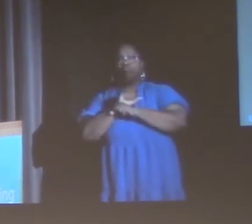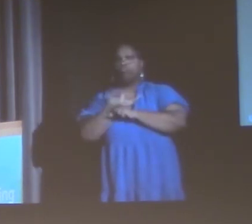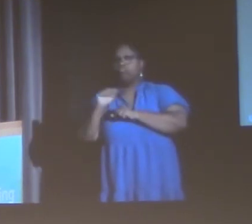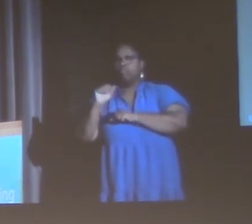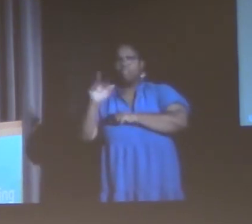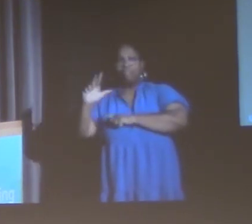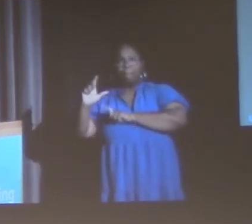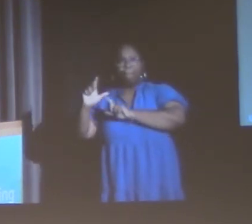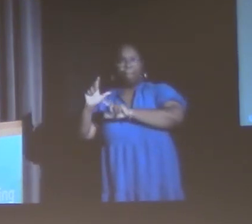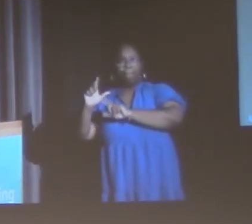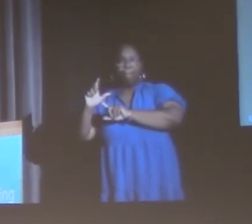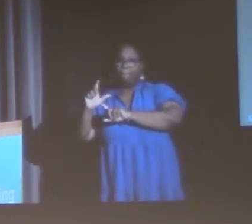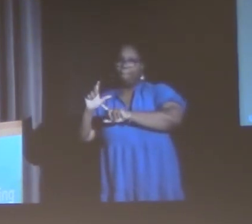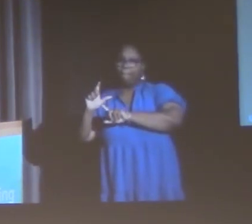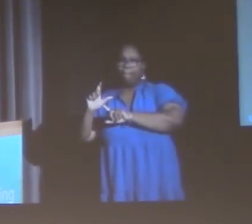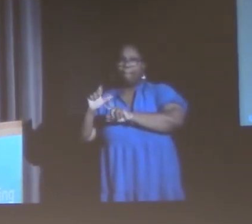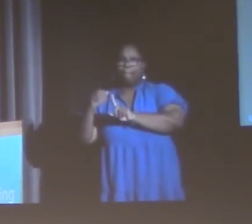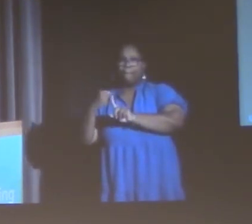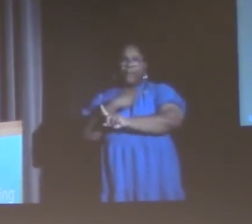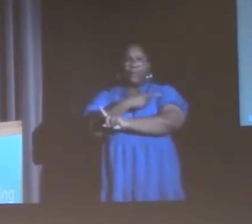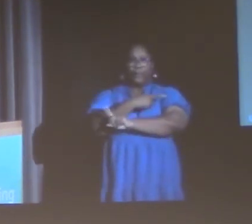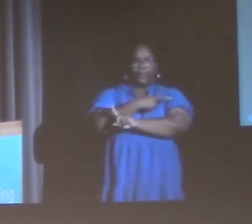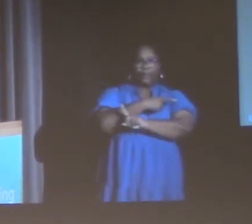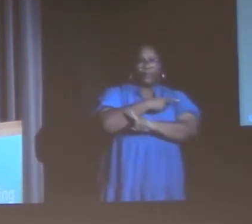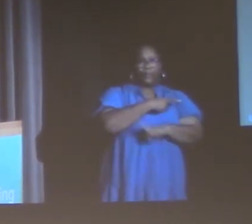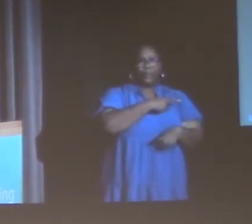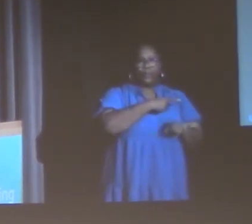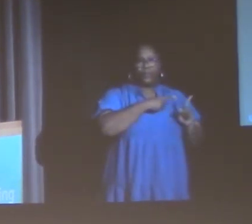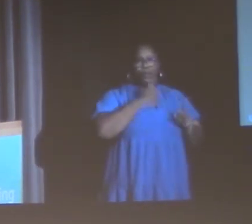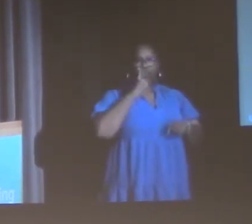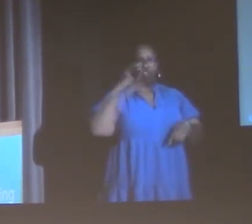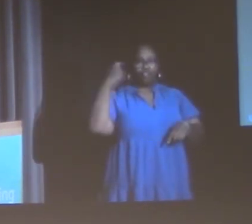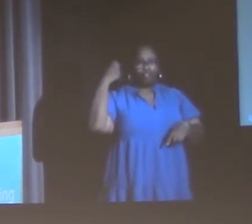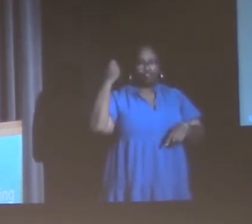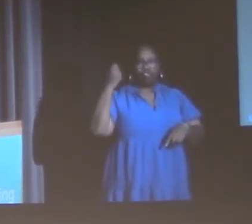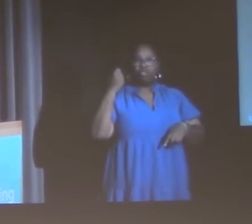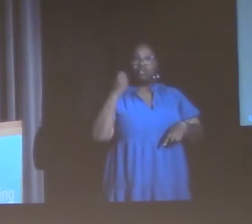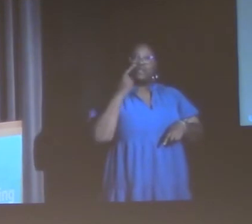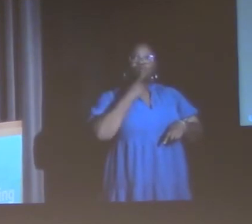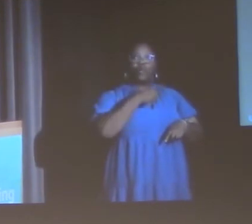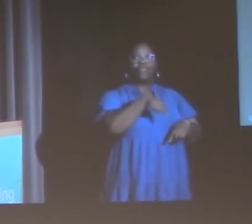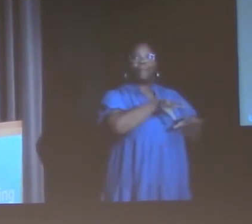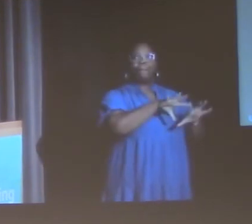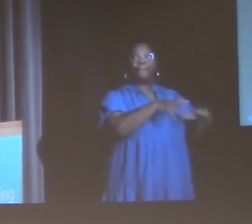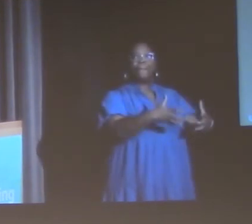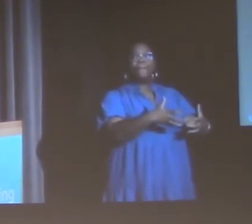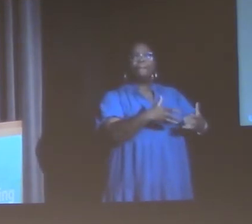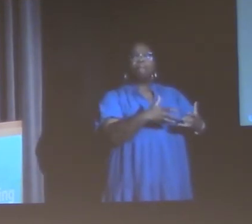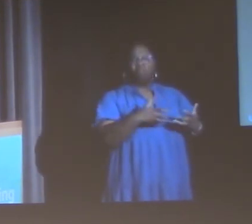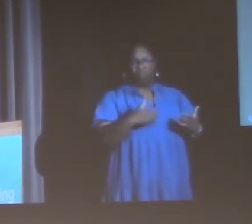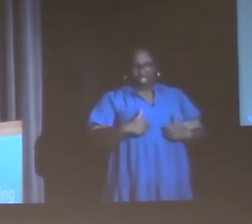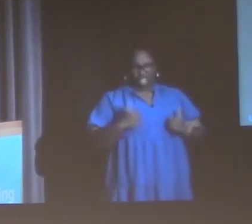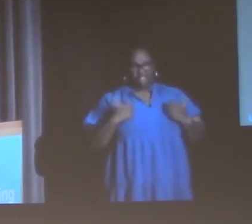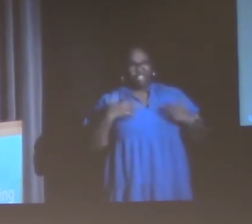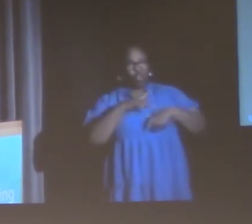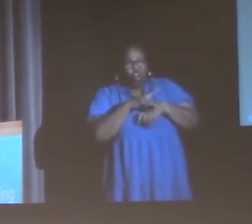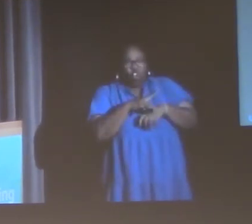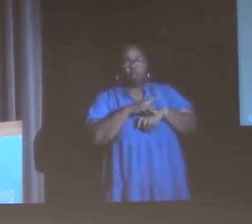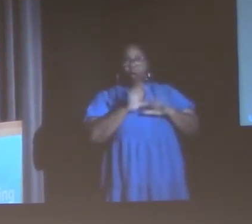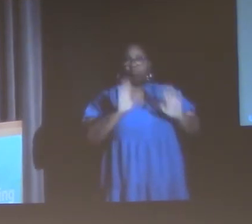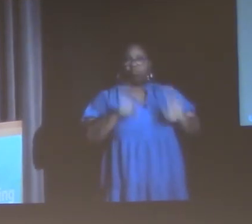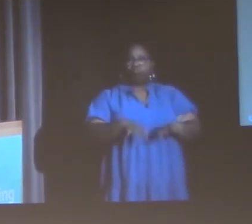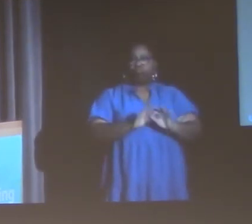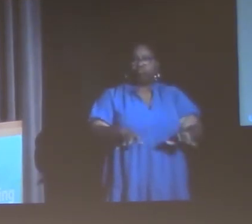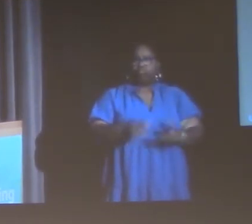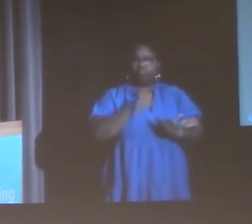Islam. It doesn't matter for them this life on earth. It doesn't matter what they did, because